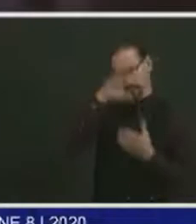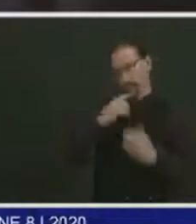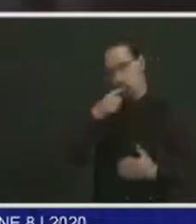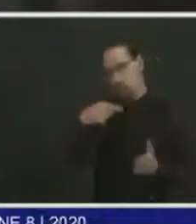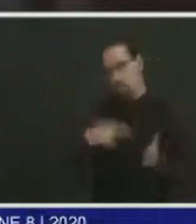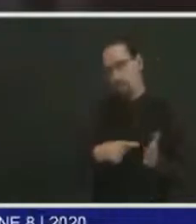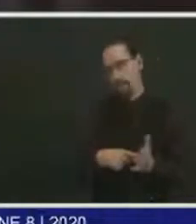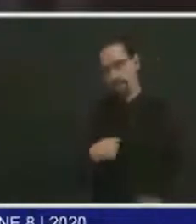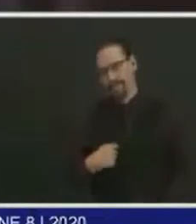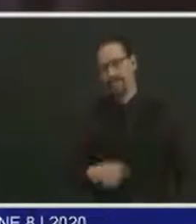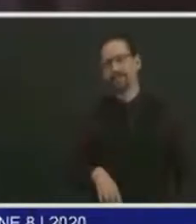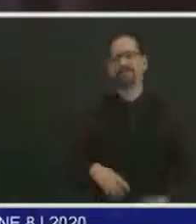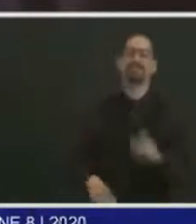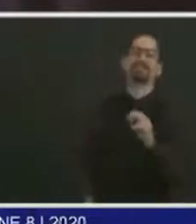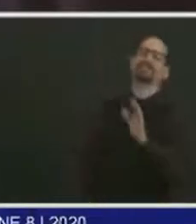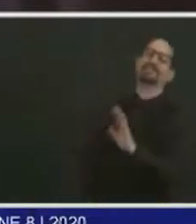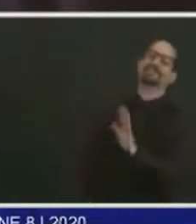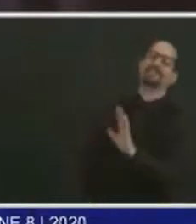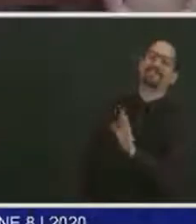crazy, but he knew that when he married me.